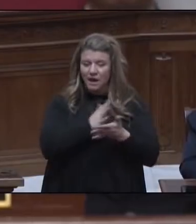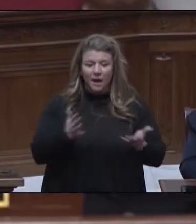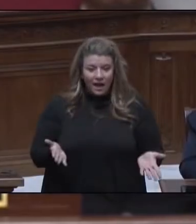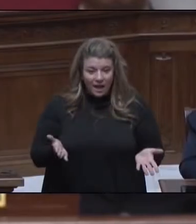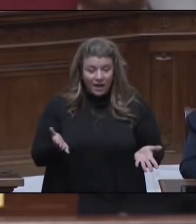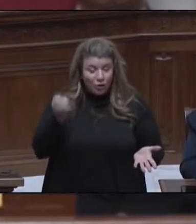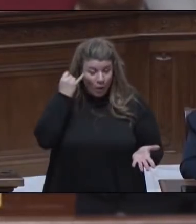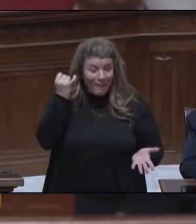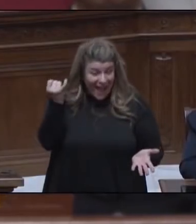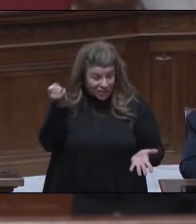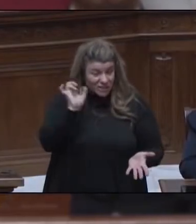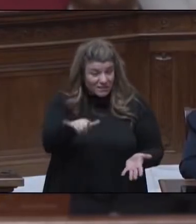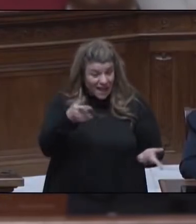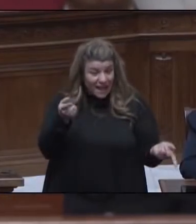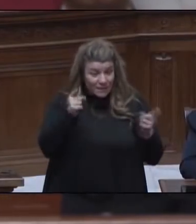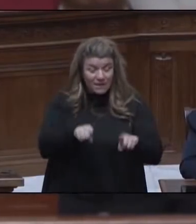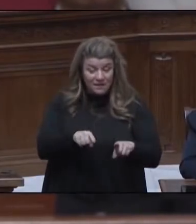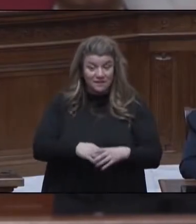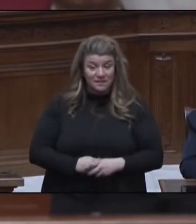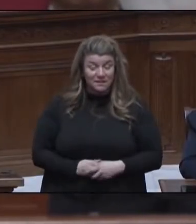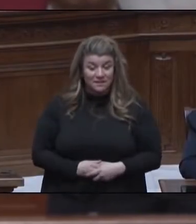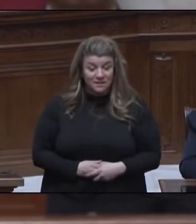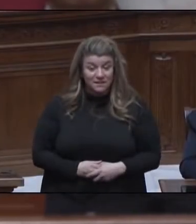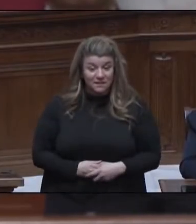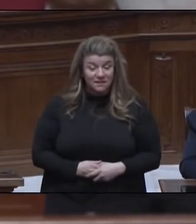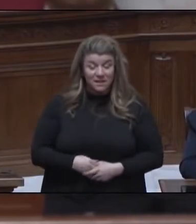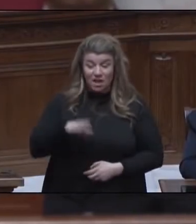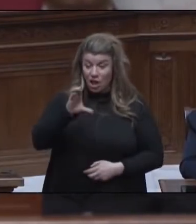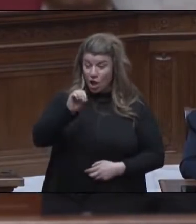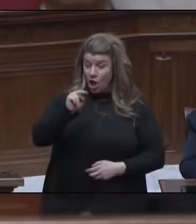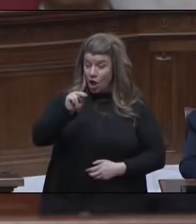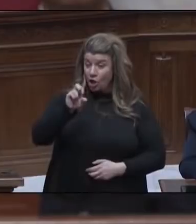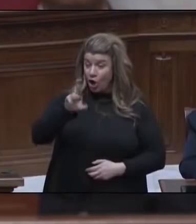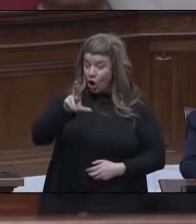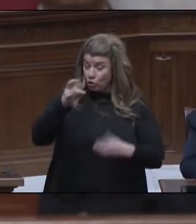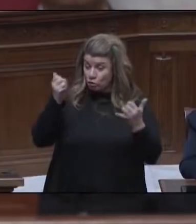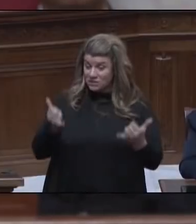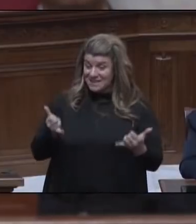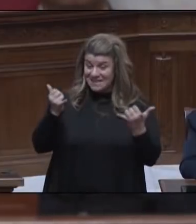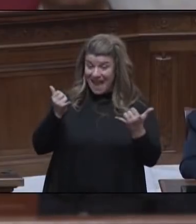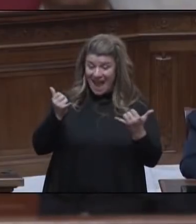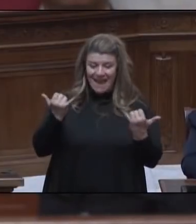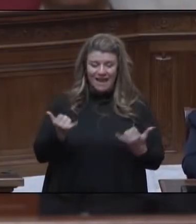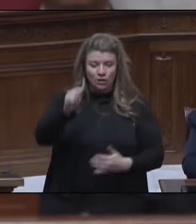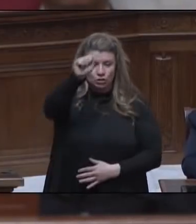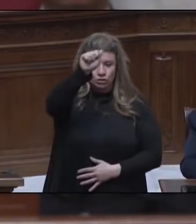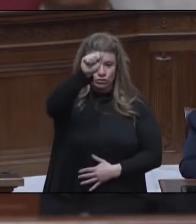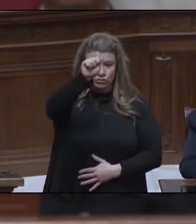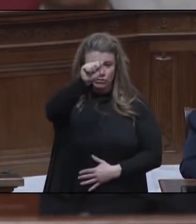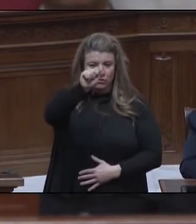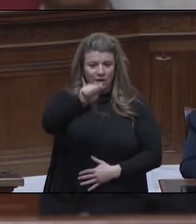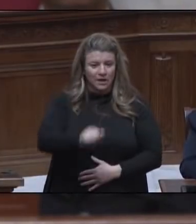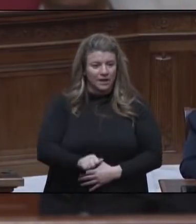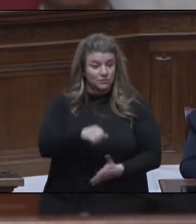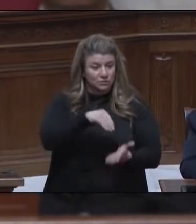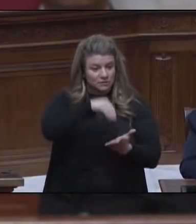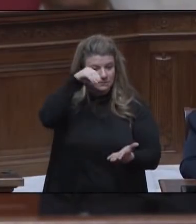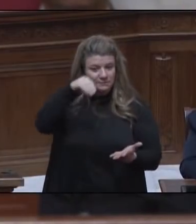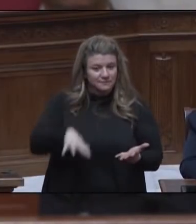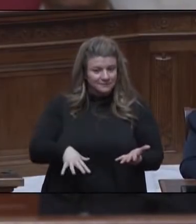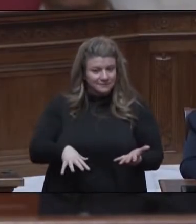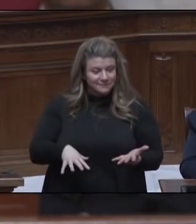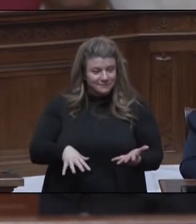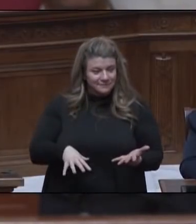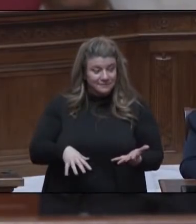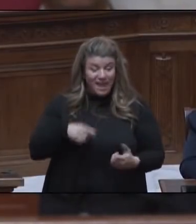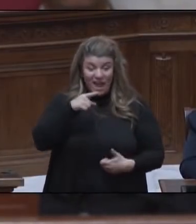imagine this. Connor today is a straight A student.